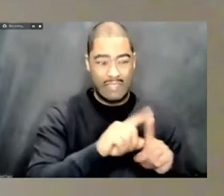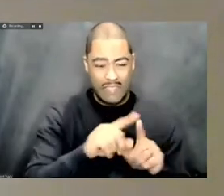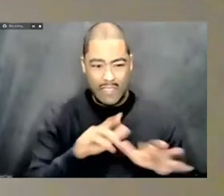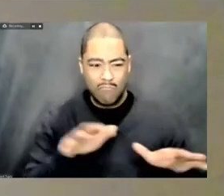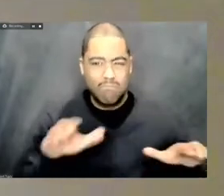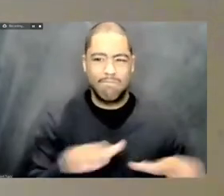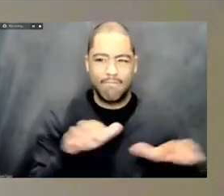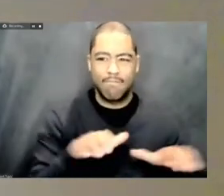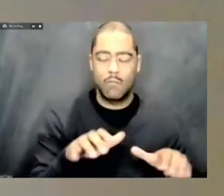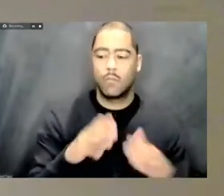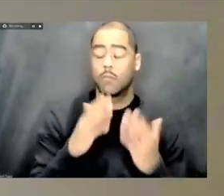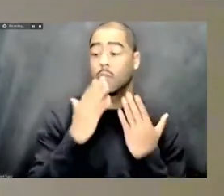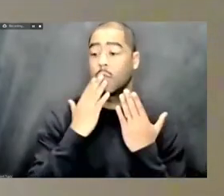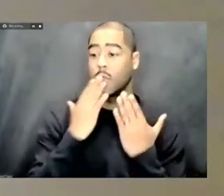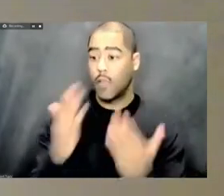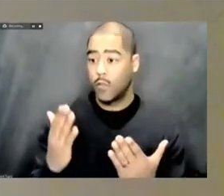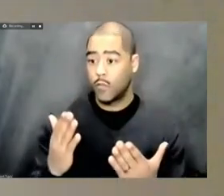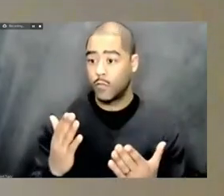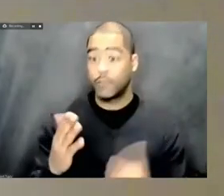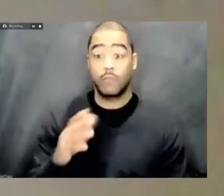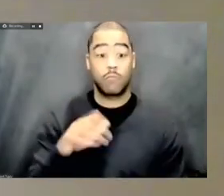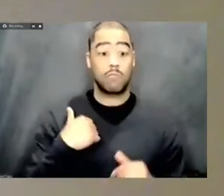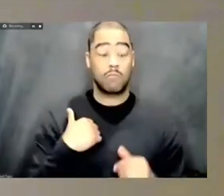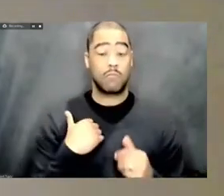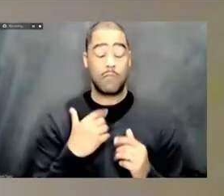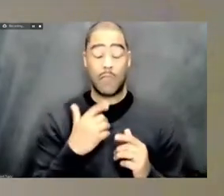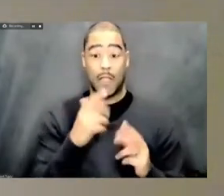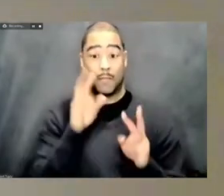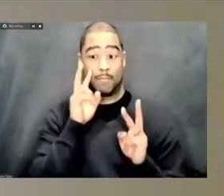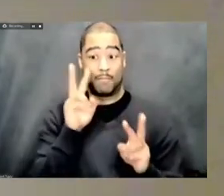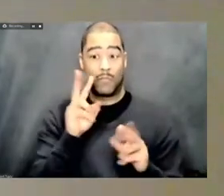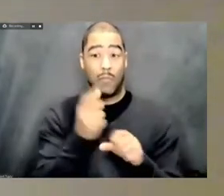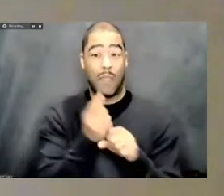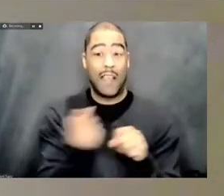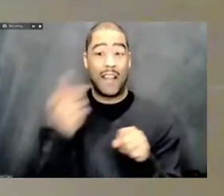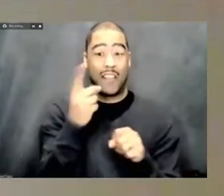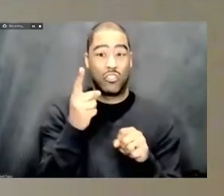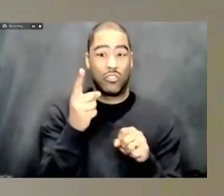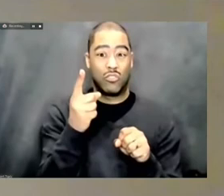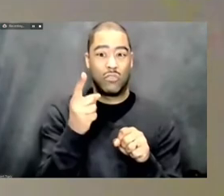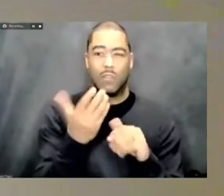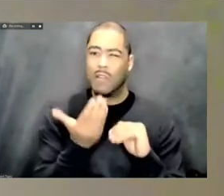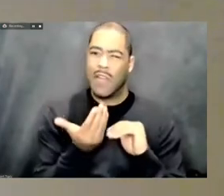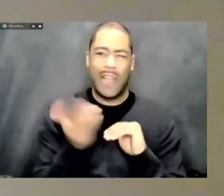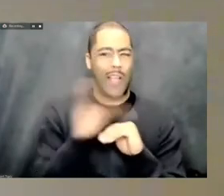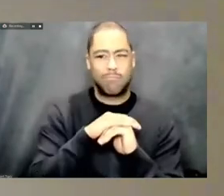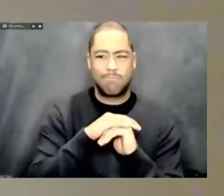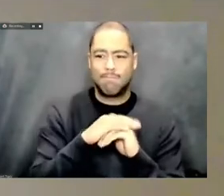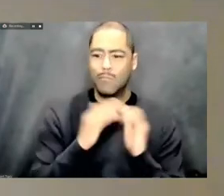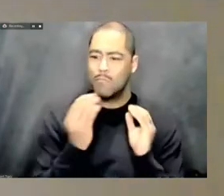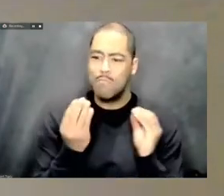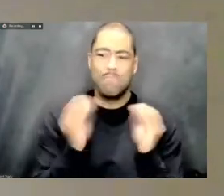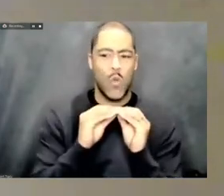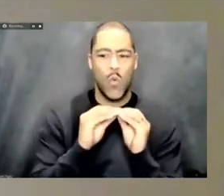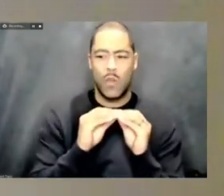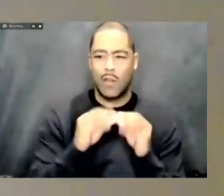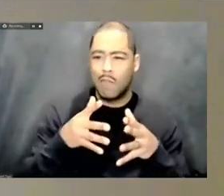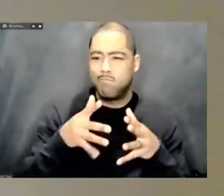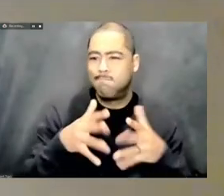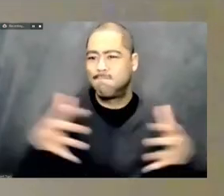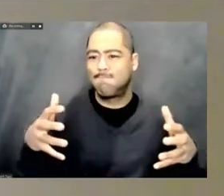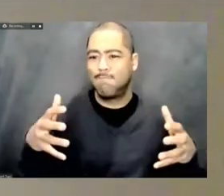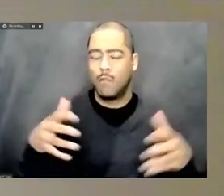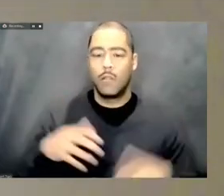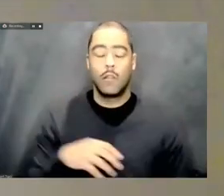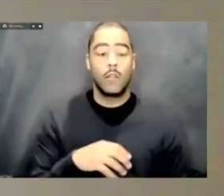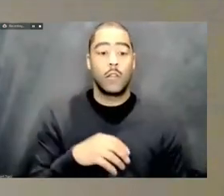year for us to be bigger and better and greater. But tonight is about those who are going to be performing and those winners. And I